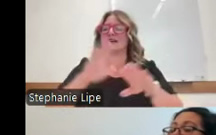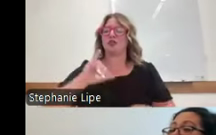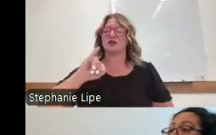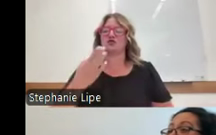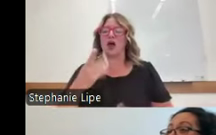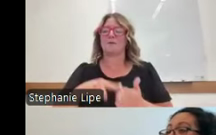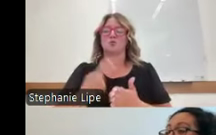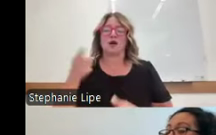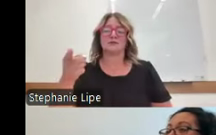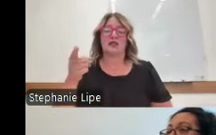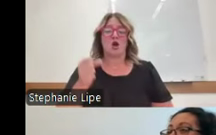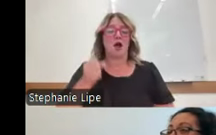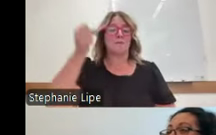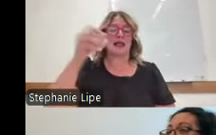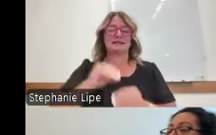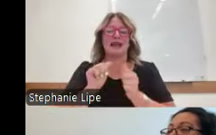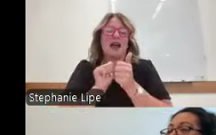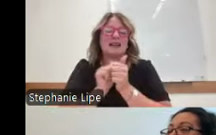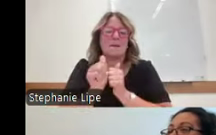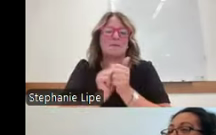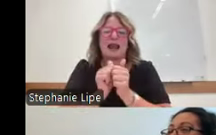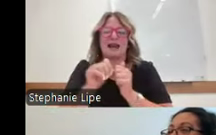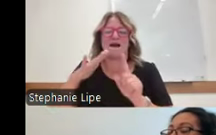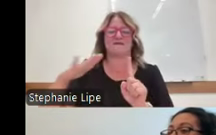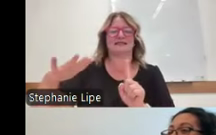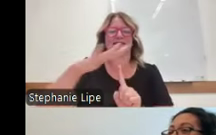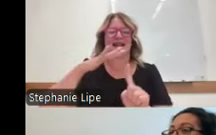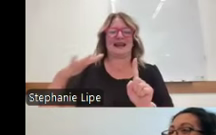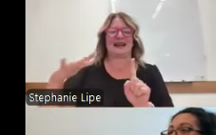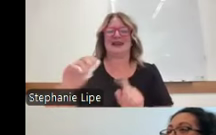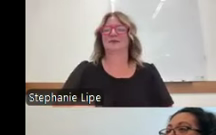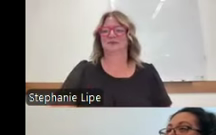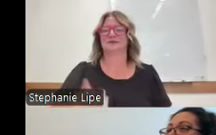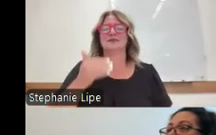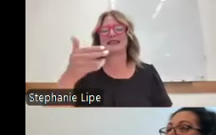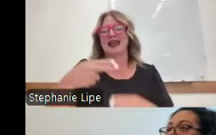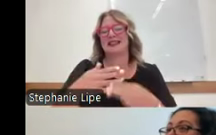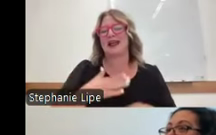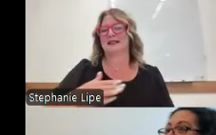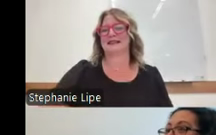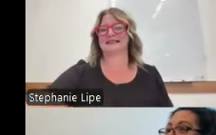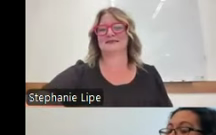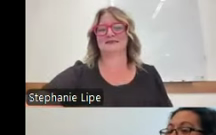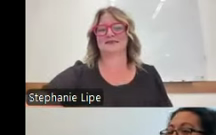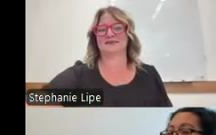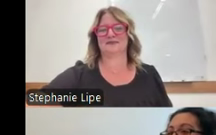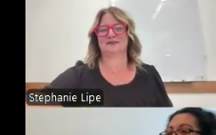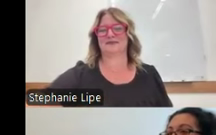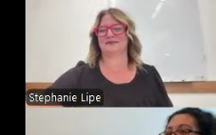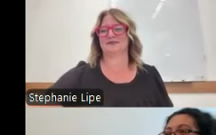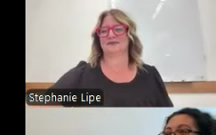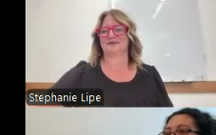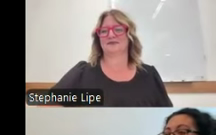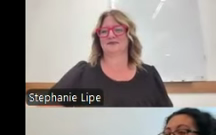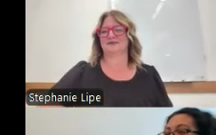them to be successful on the job. And once the placement and competitive wages is happening, we